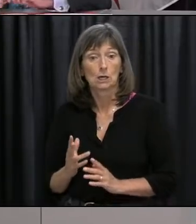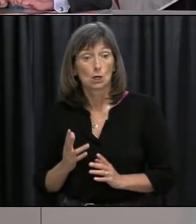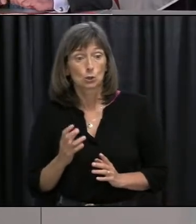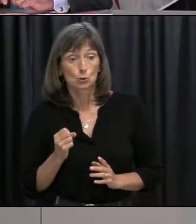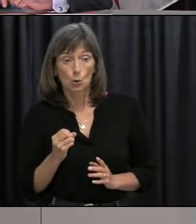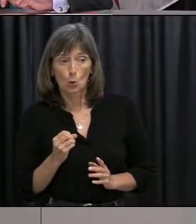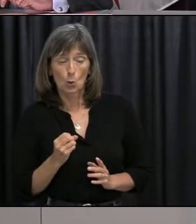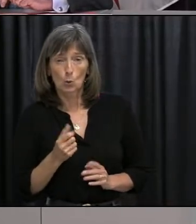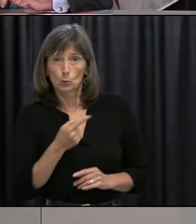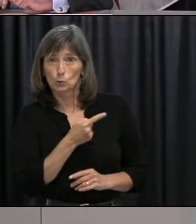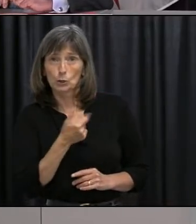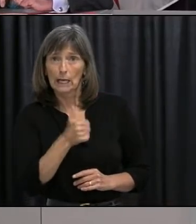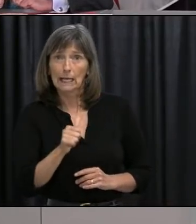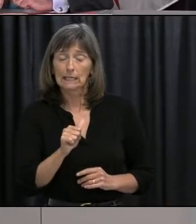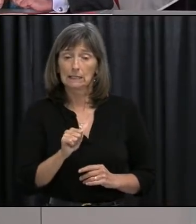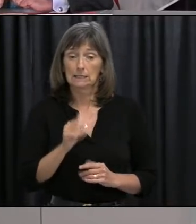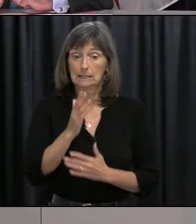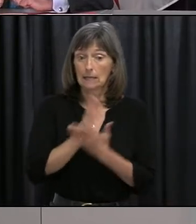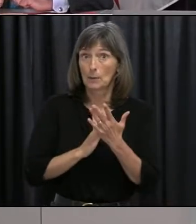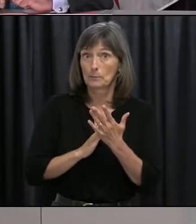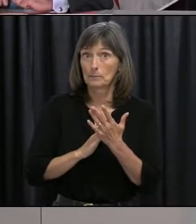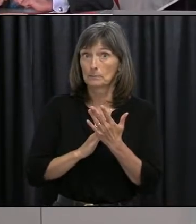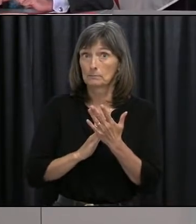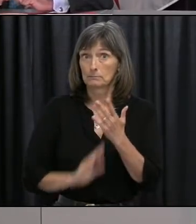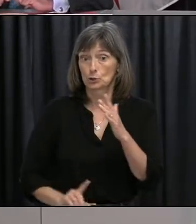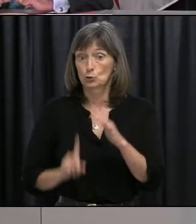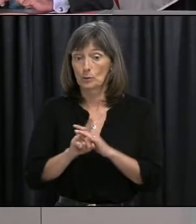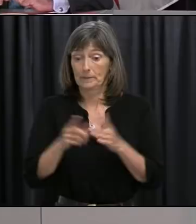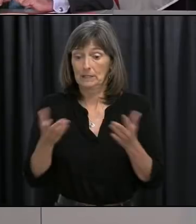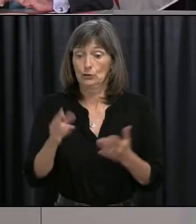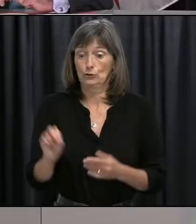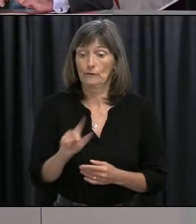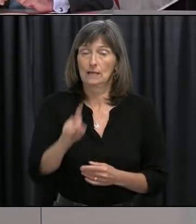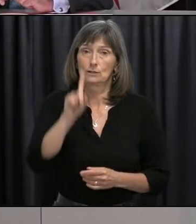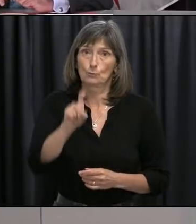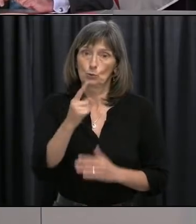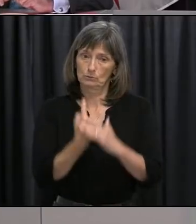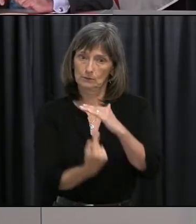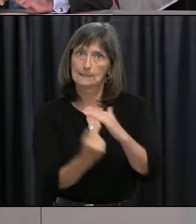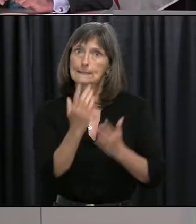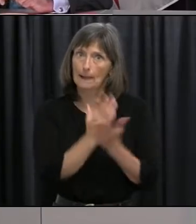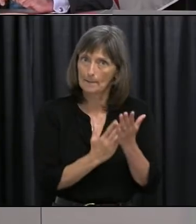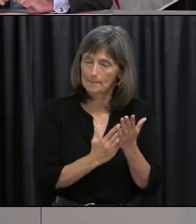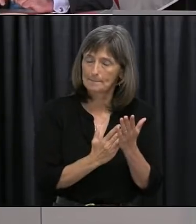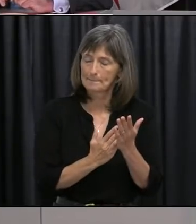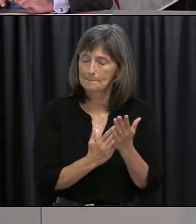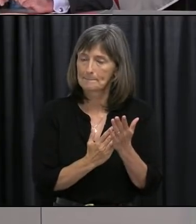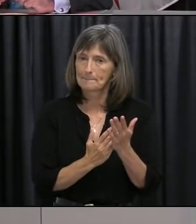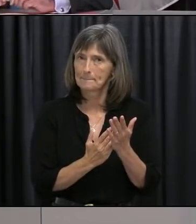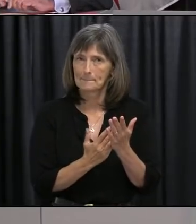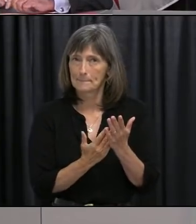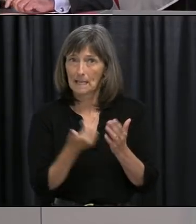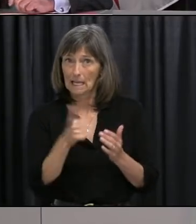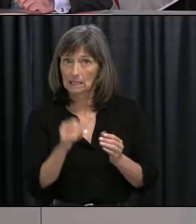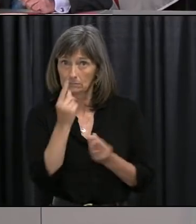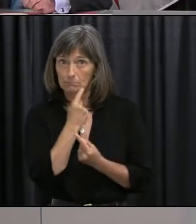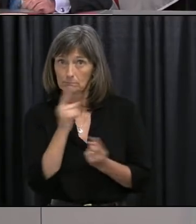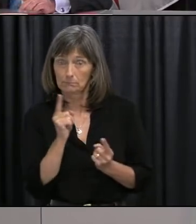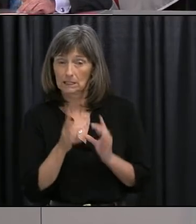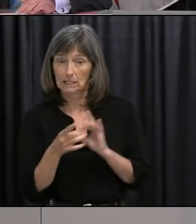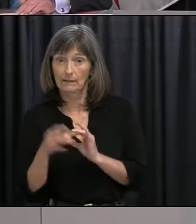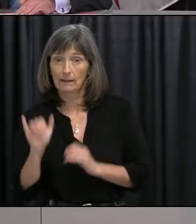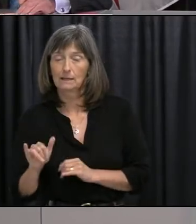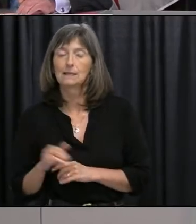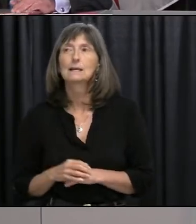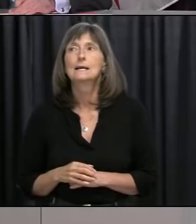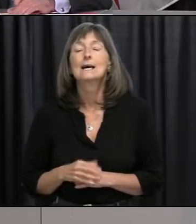to self-isolate on arrival but then do not? Well, I think when you look at what happened in Nova Scotia and in PEI, this